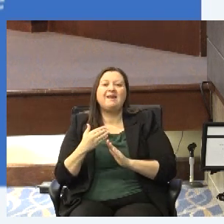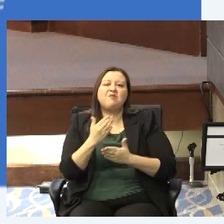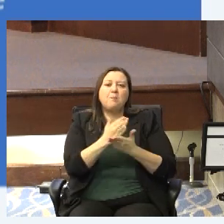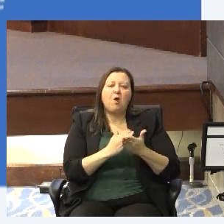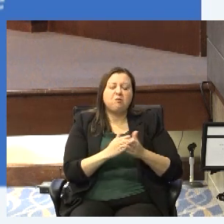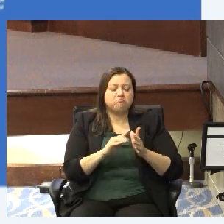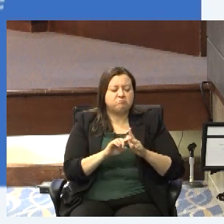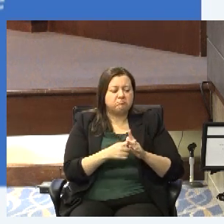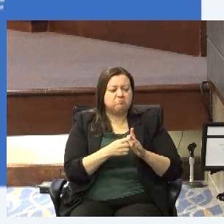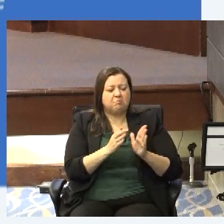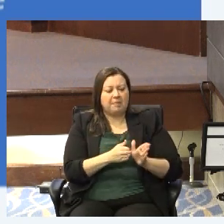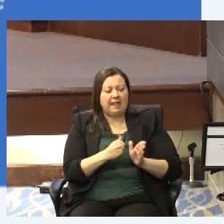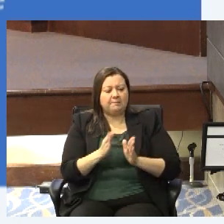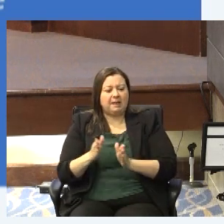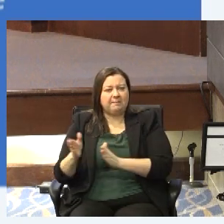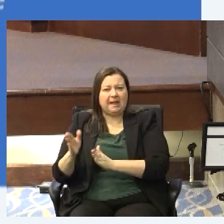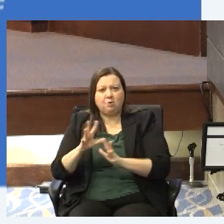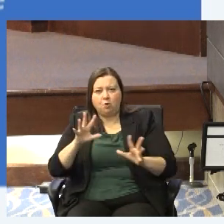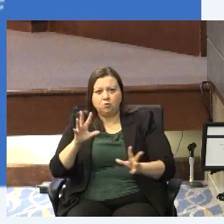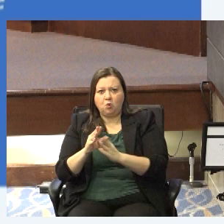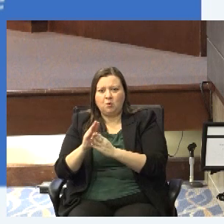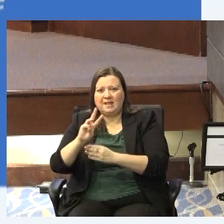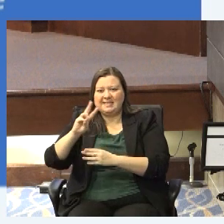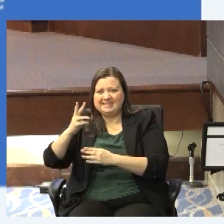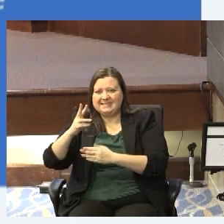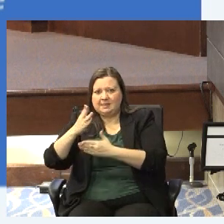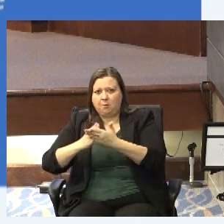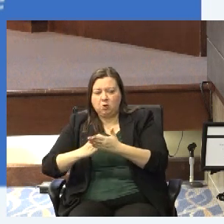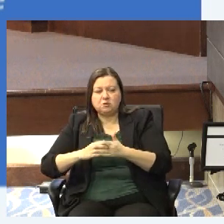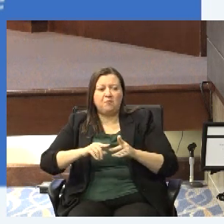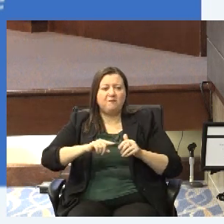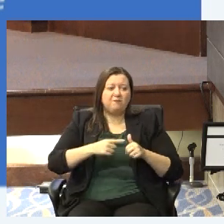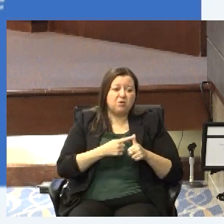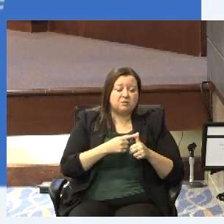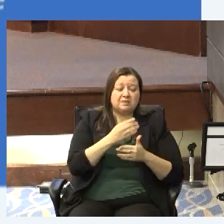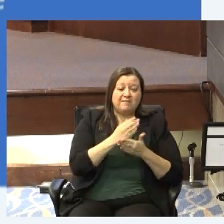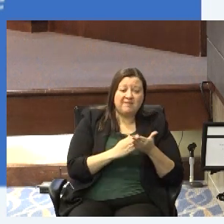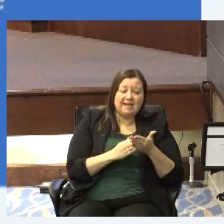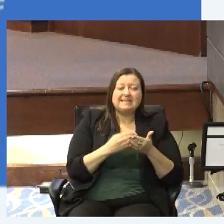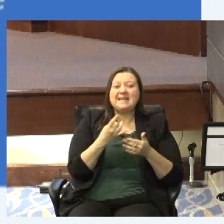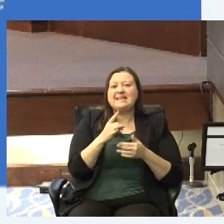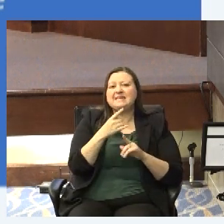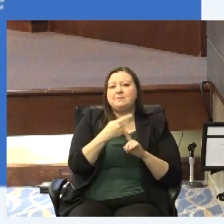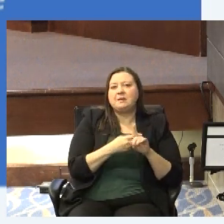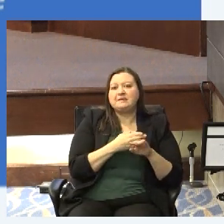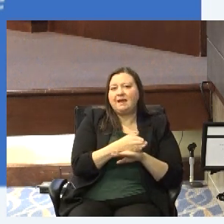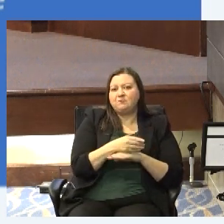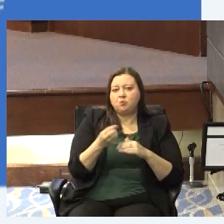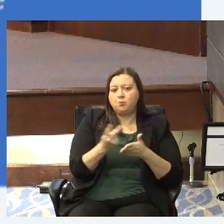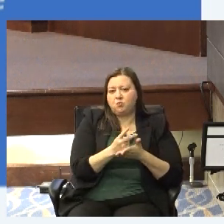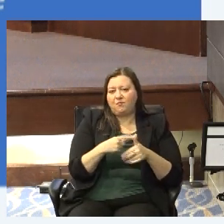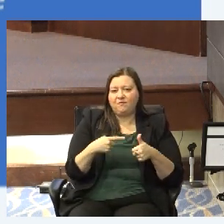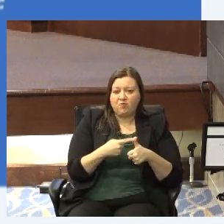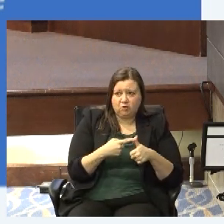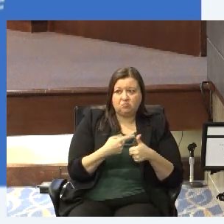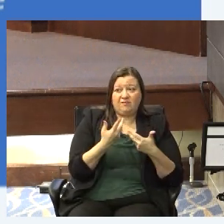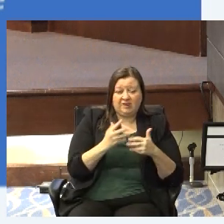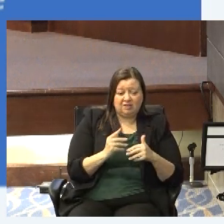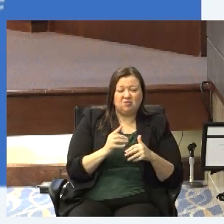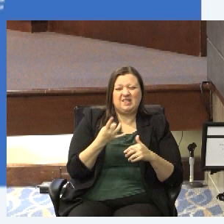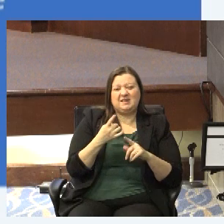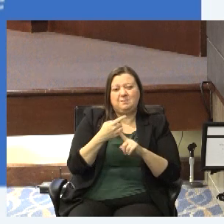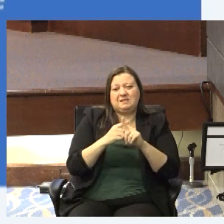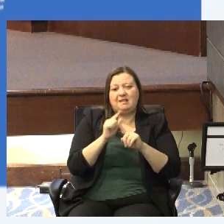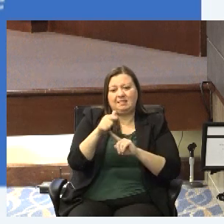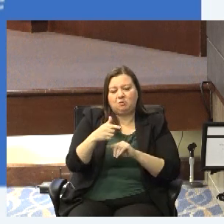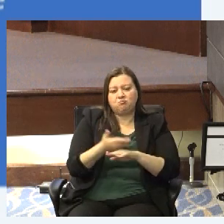place for 16 phases, and the first phase would begin about 18 months after you would approve the agreement if you approve it. The